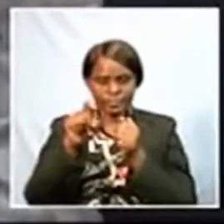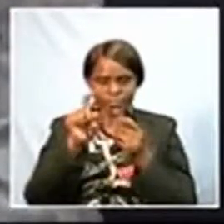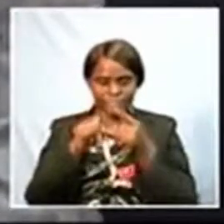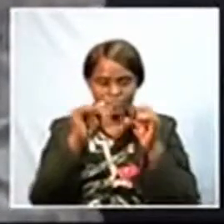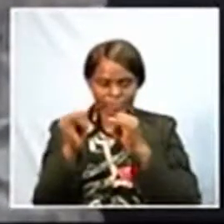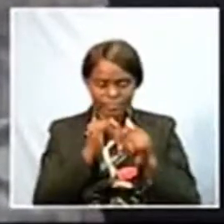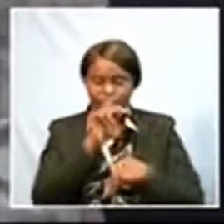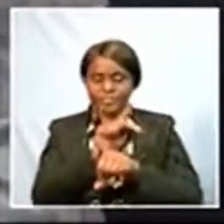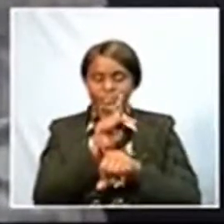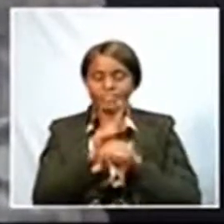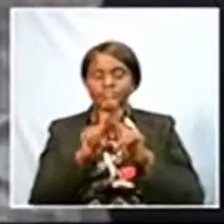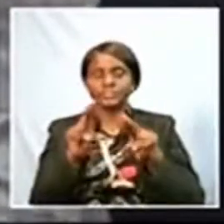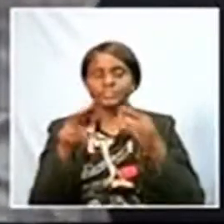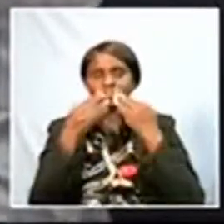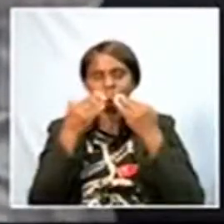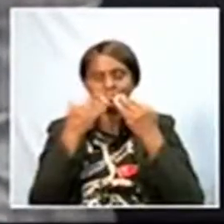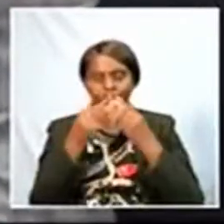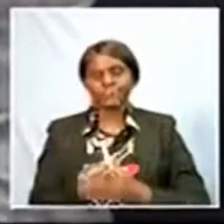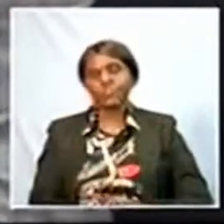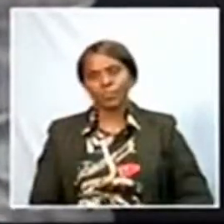the project, Chair. Thank you.